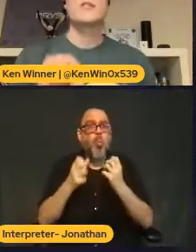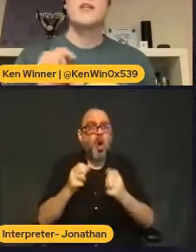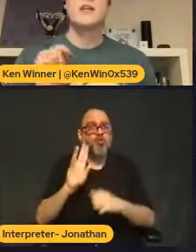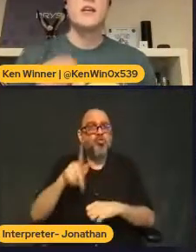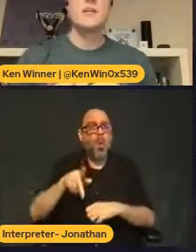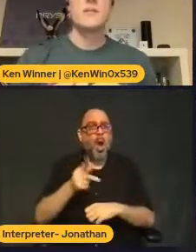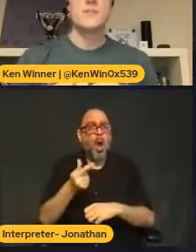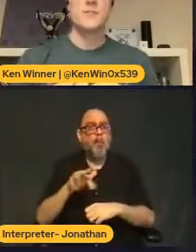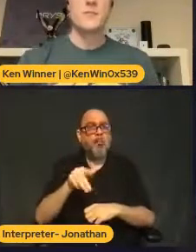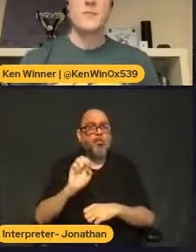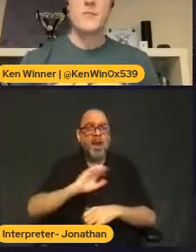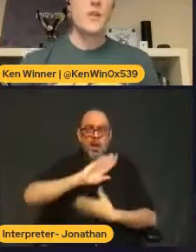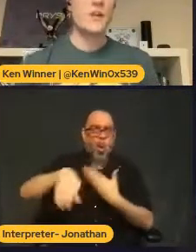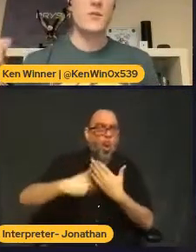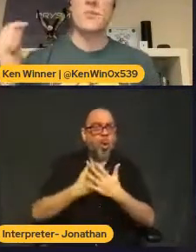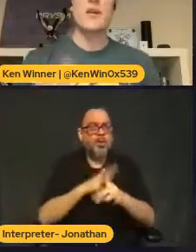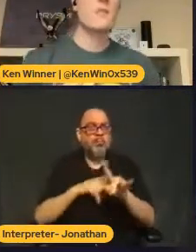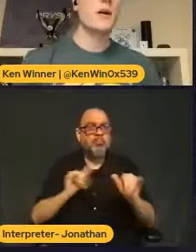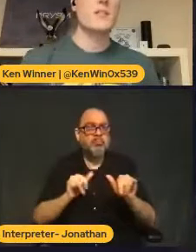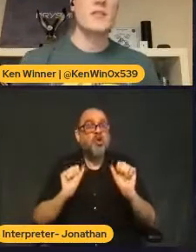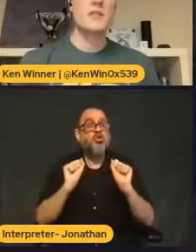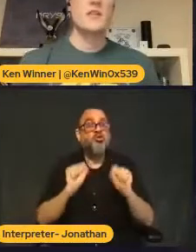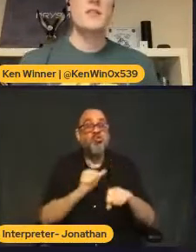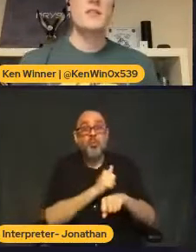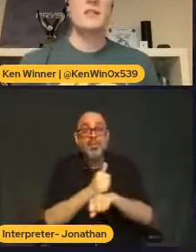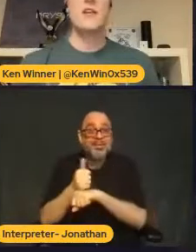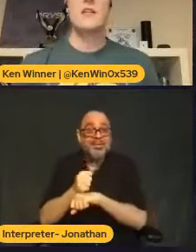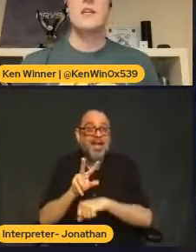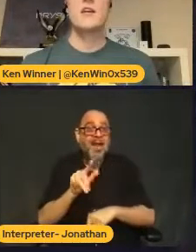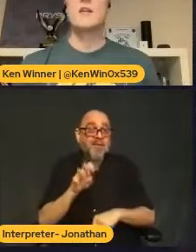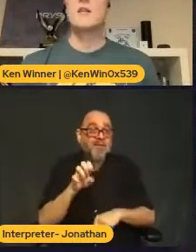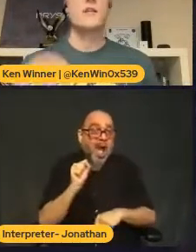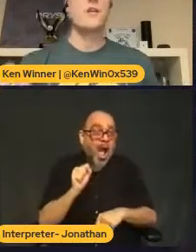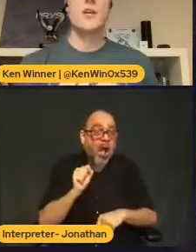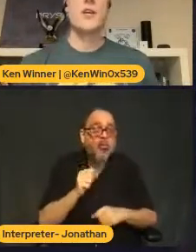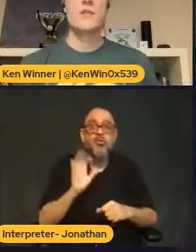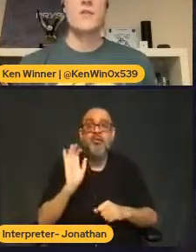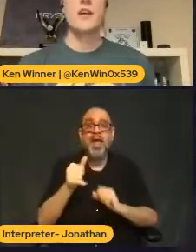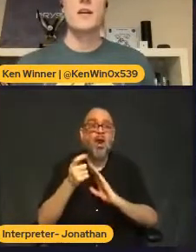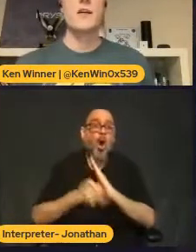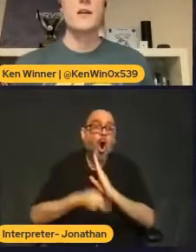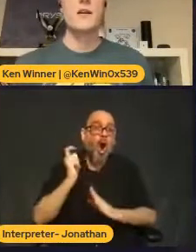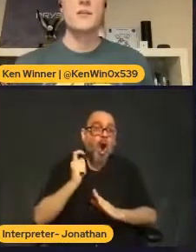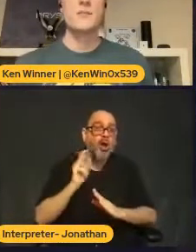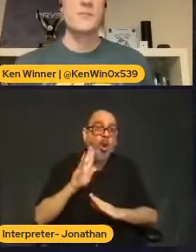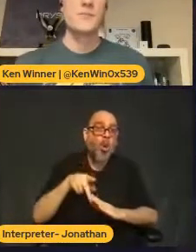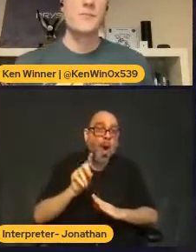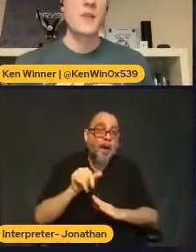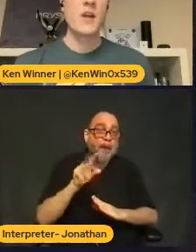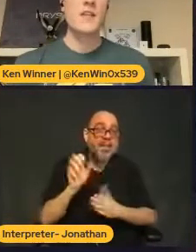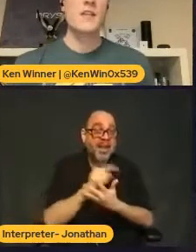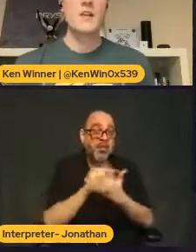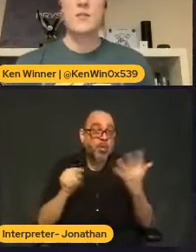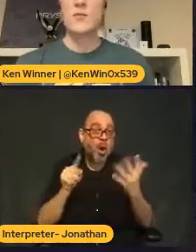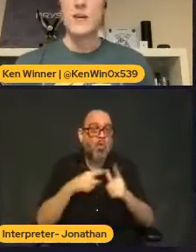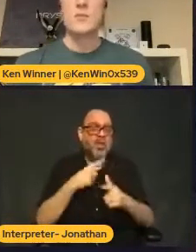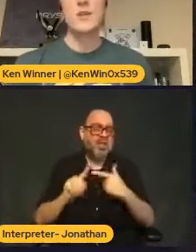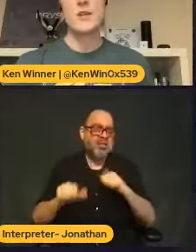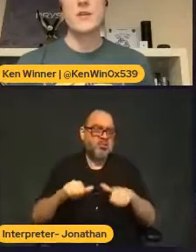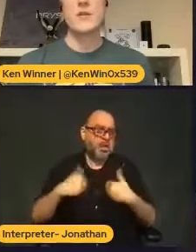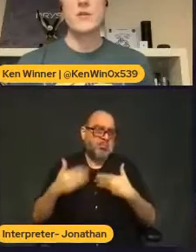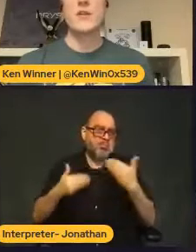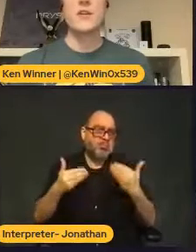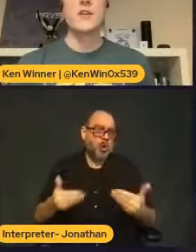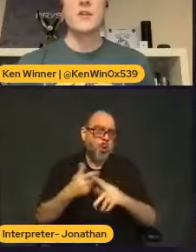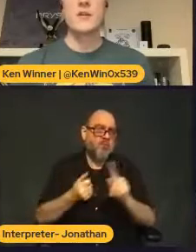those values in here, you know, depend about updates these, and then you can go from there. I think that also provides a